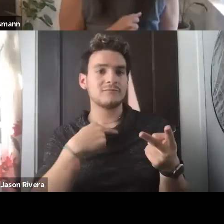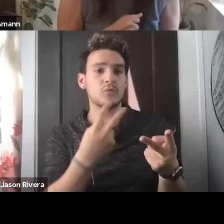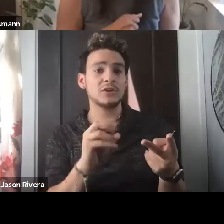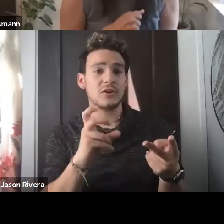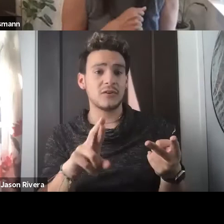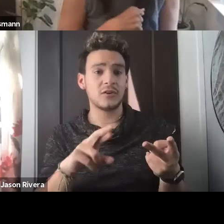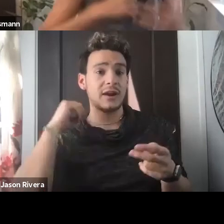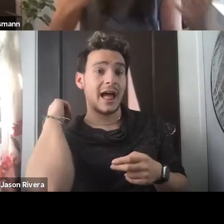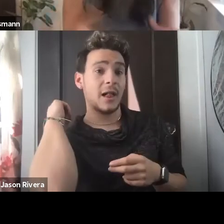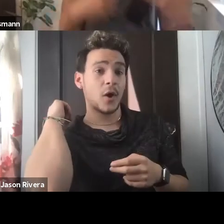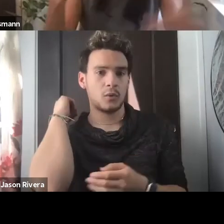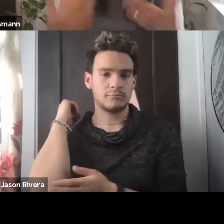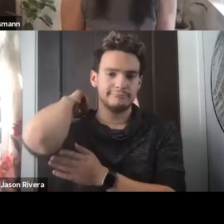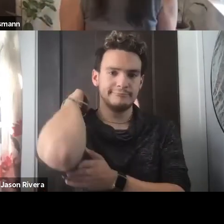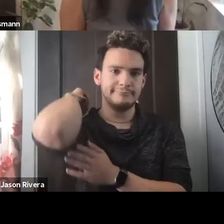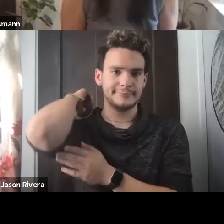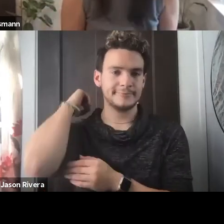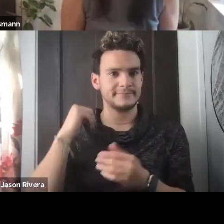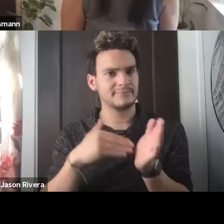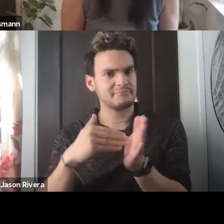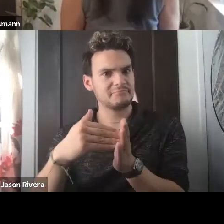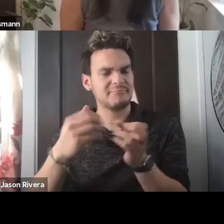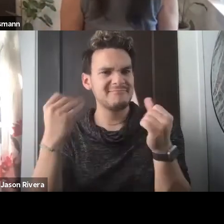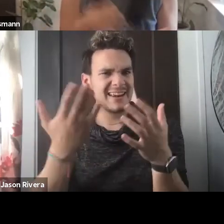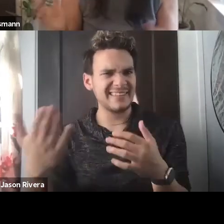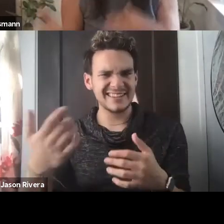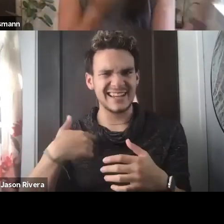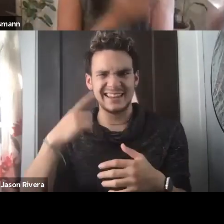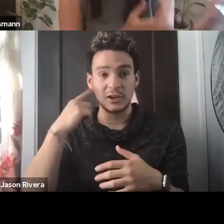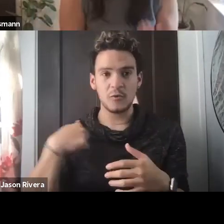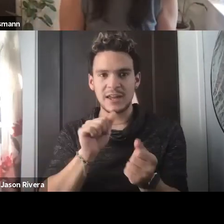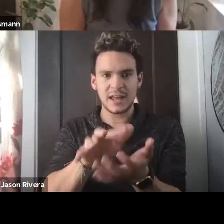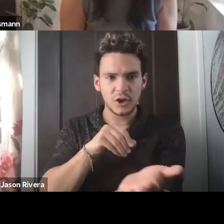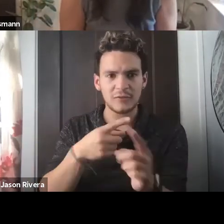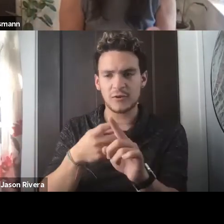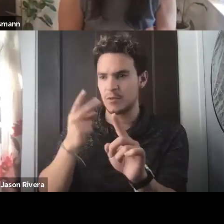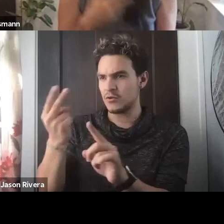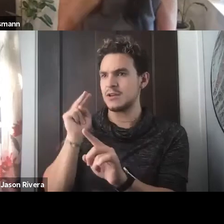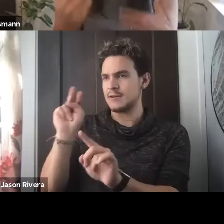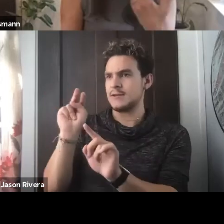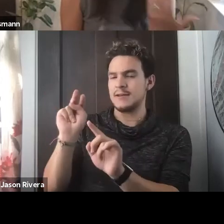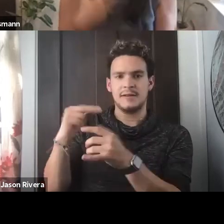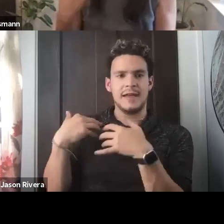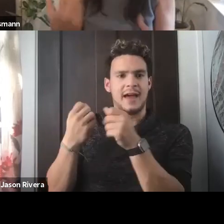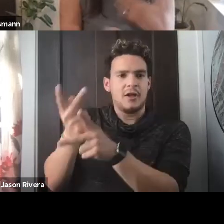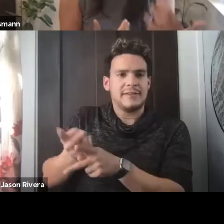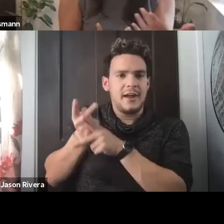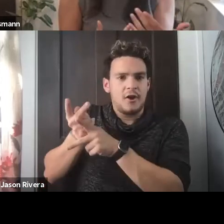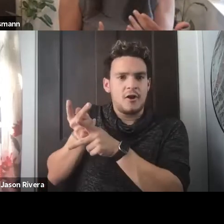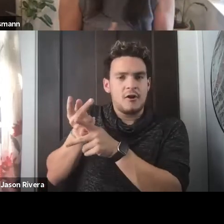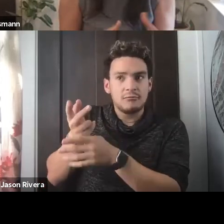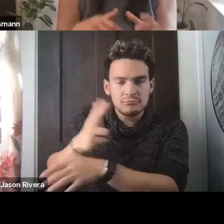an elbow. There are lots of things that I think we can learn by looking at our healthcare brethren who have been doing